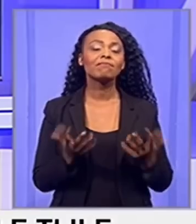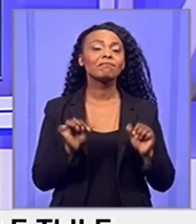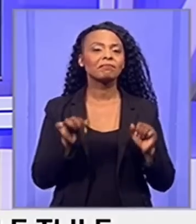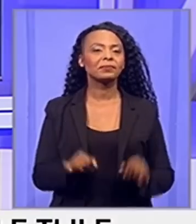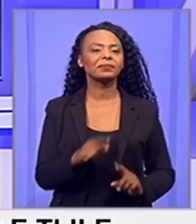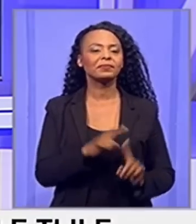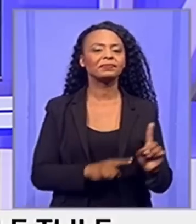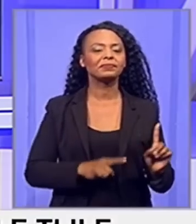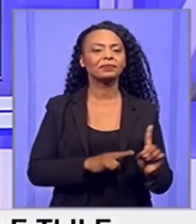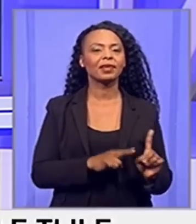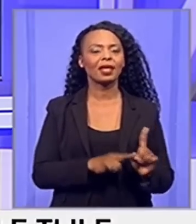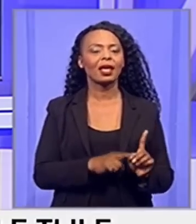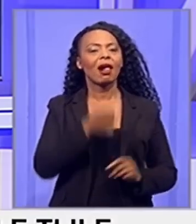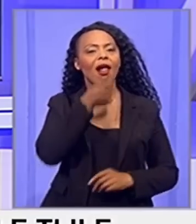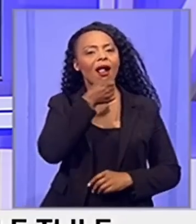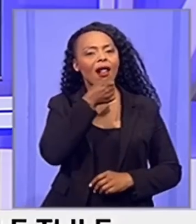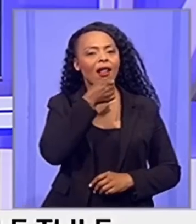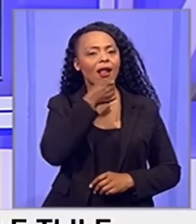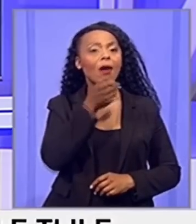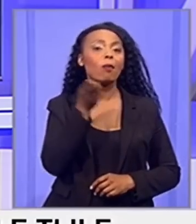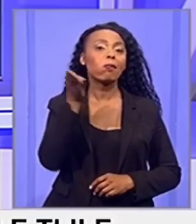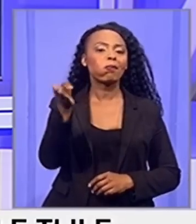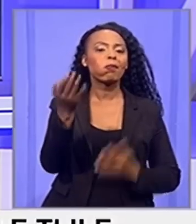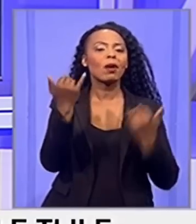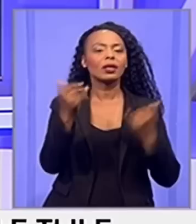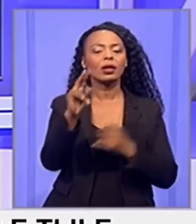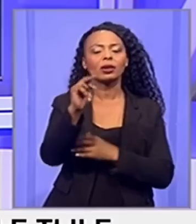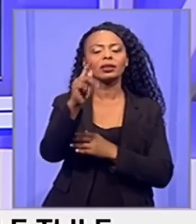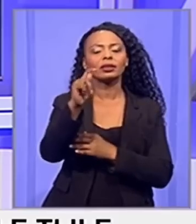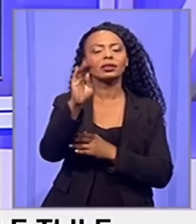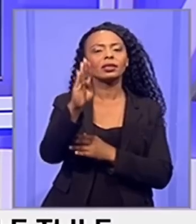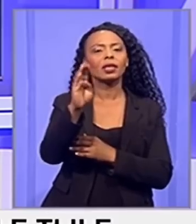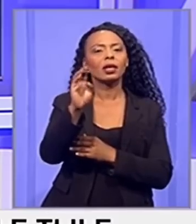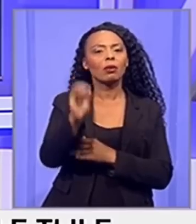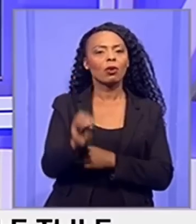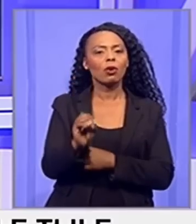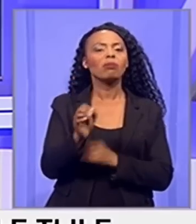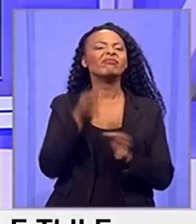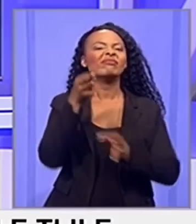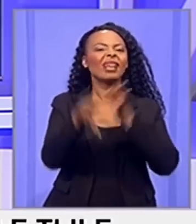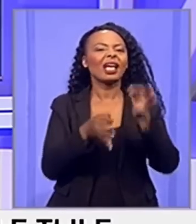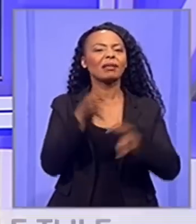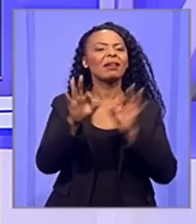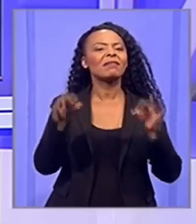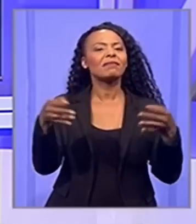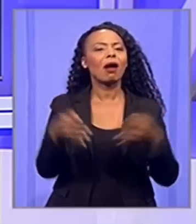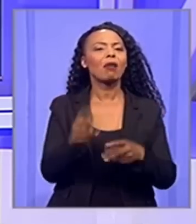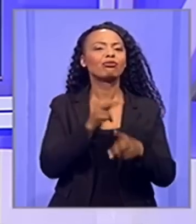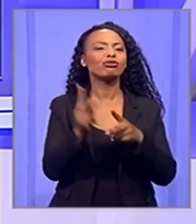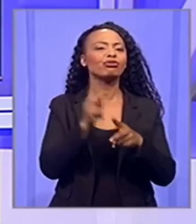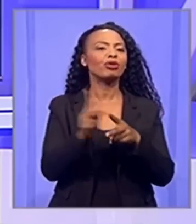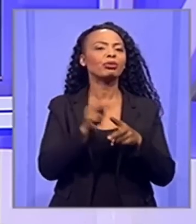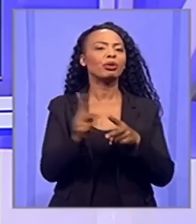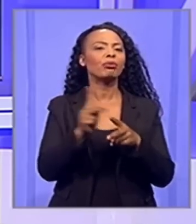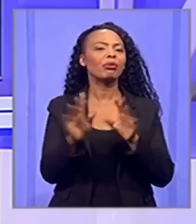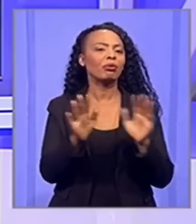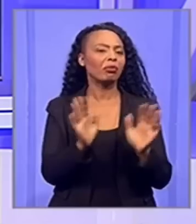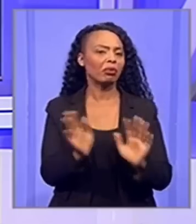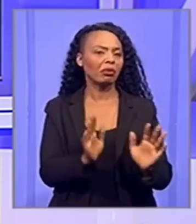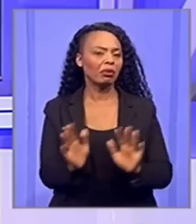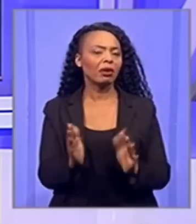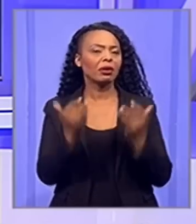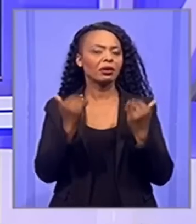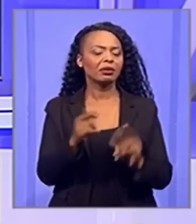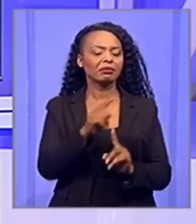yo ene e le mmegadikgang wa rona Ntebo Mokobo a re thadisetsa ka ga tsamaiso ya tirelo phitlho ya